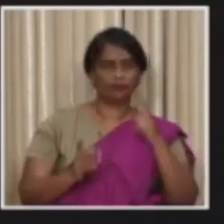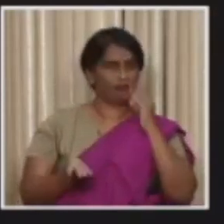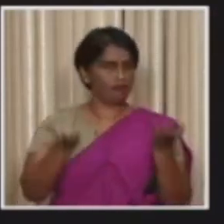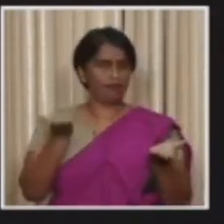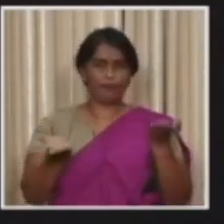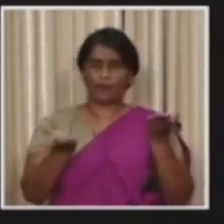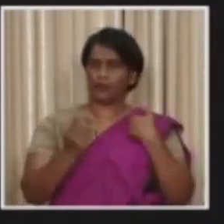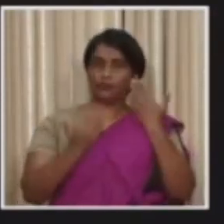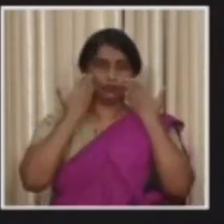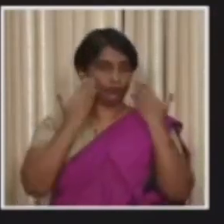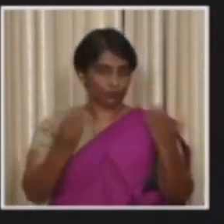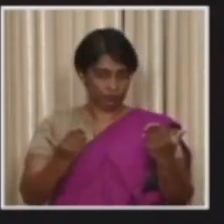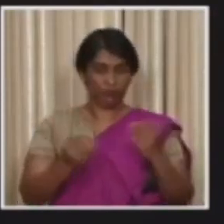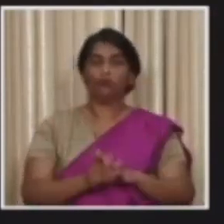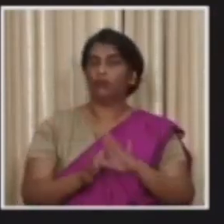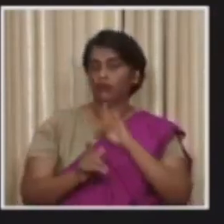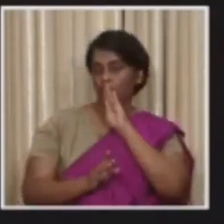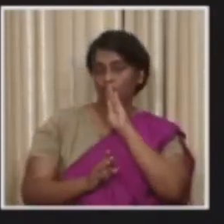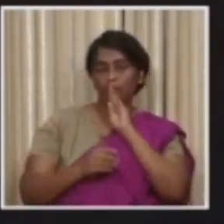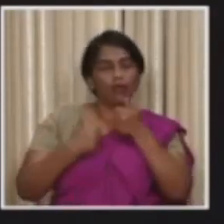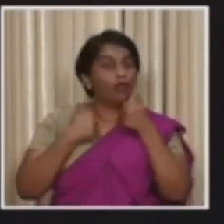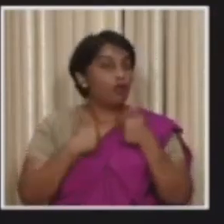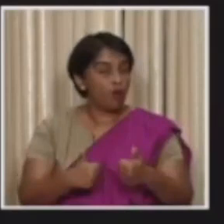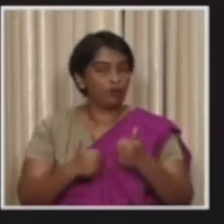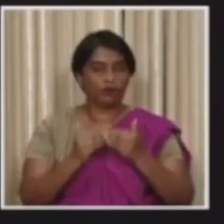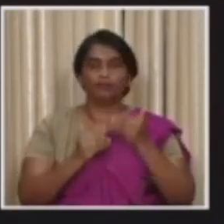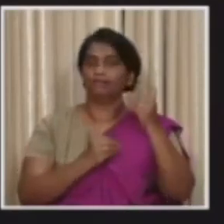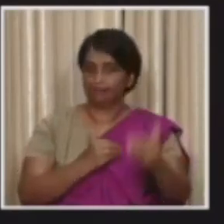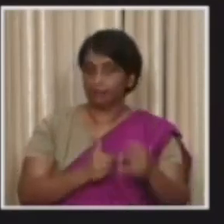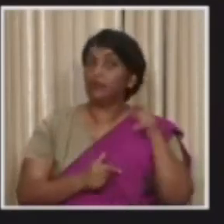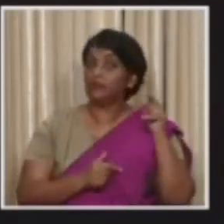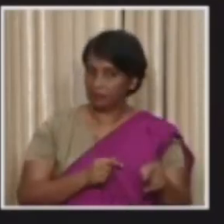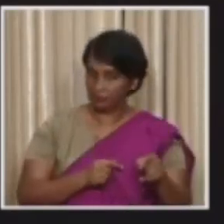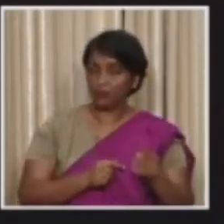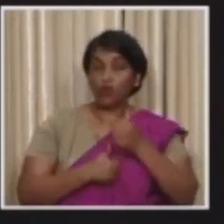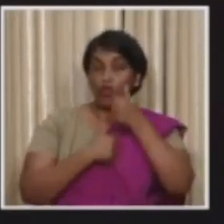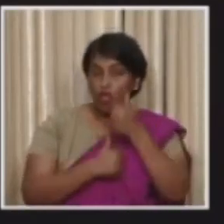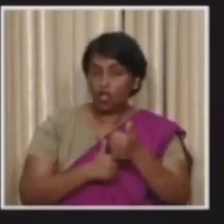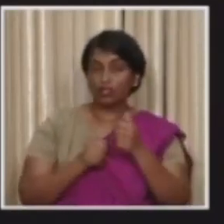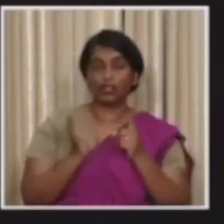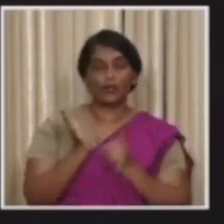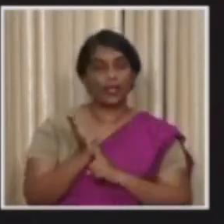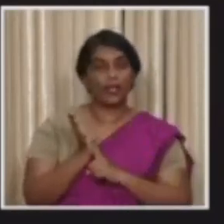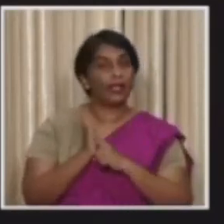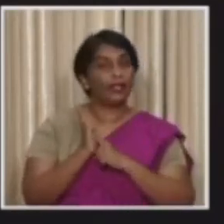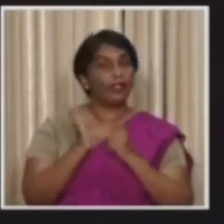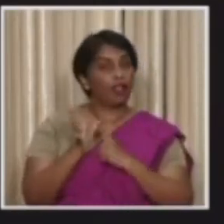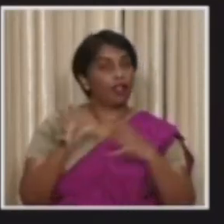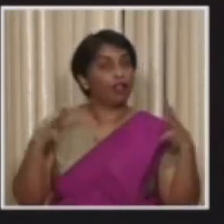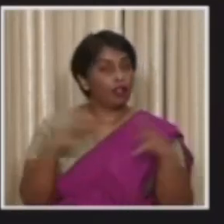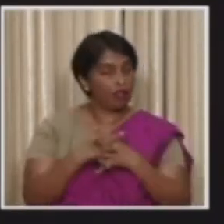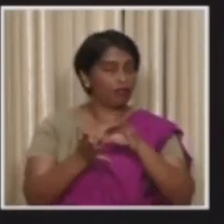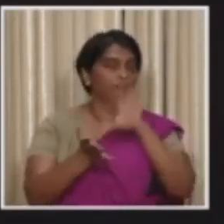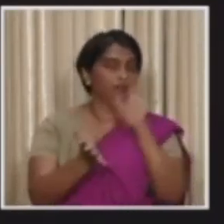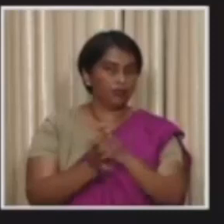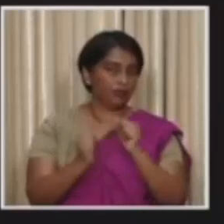the architecture which is necessary for a good law. Law is only the first beginning of it. Law is not going to solve anything.